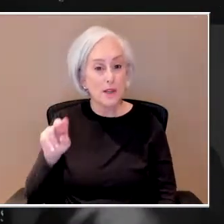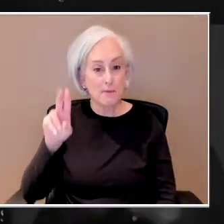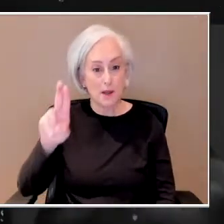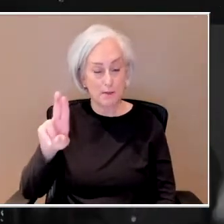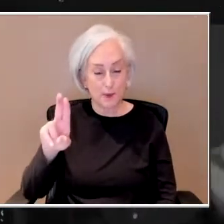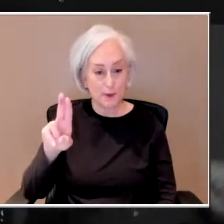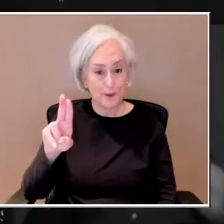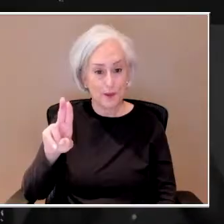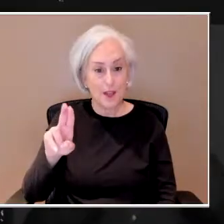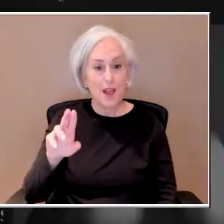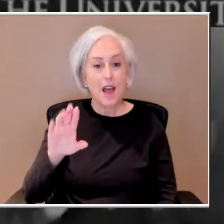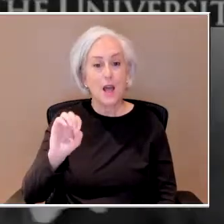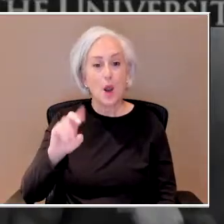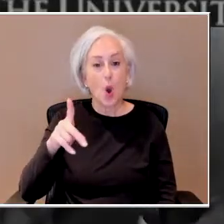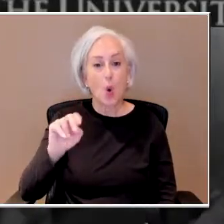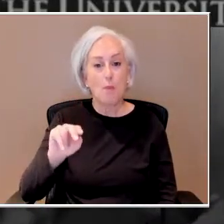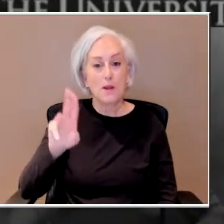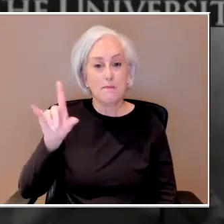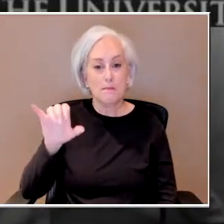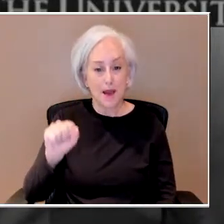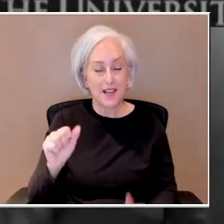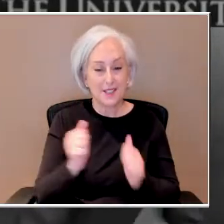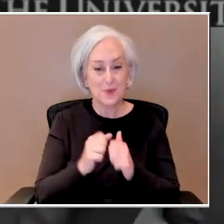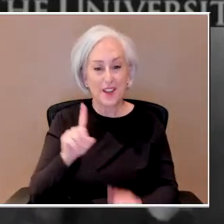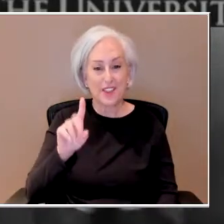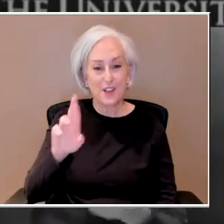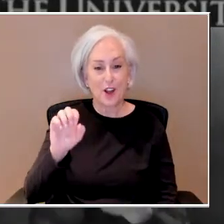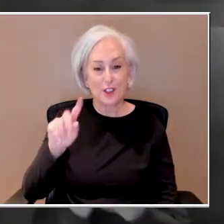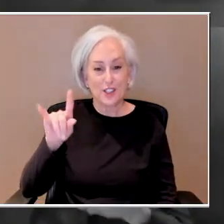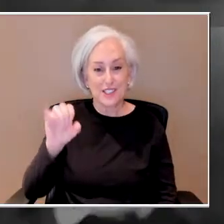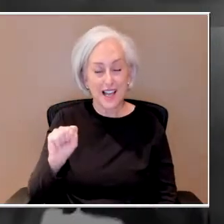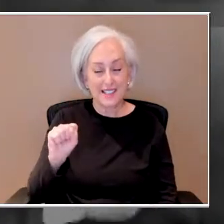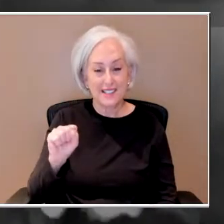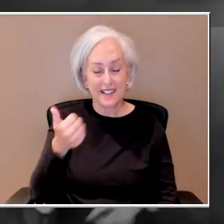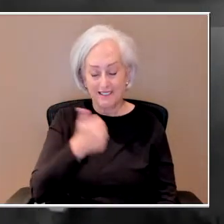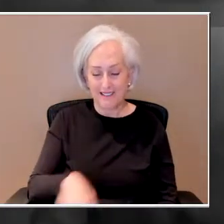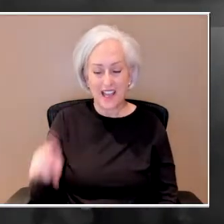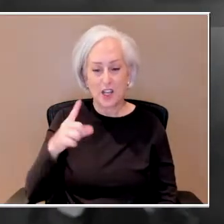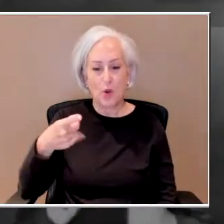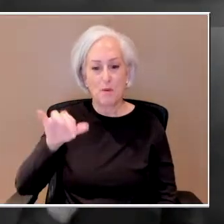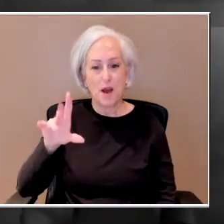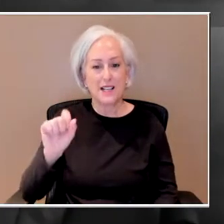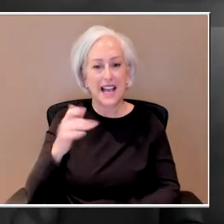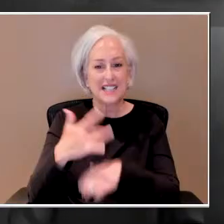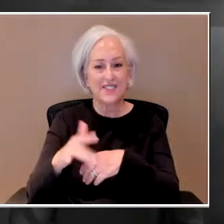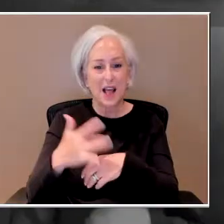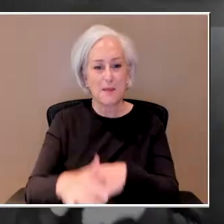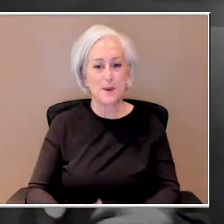Mics with Dr. Stites podcast. Now everywhere podcasts are available.